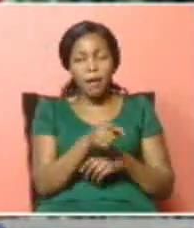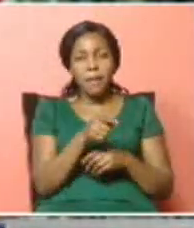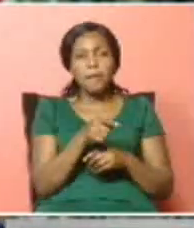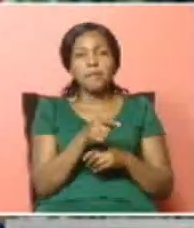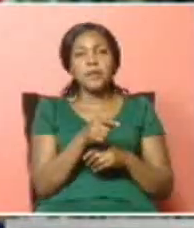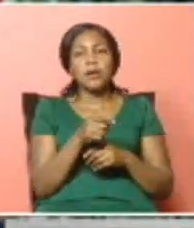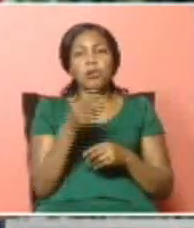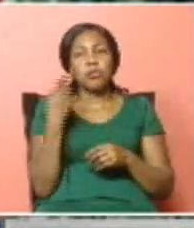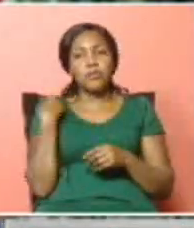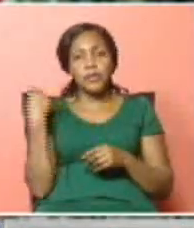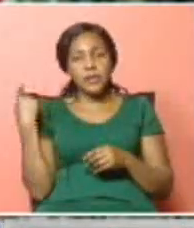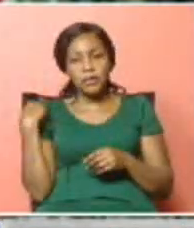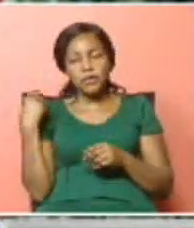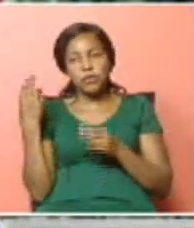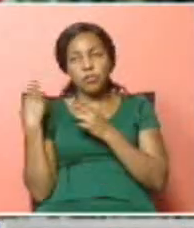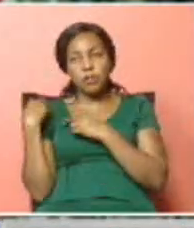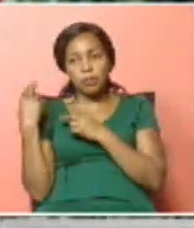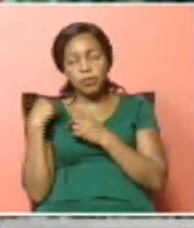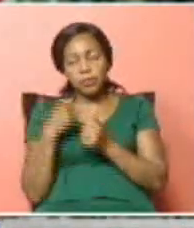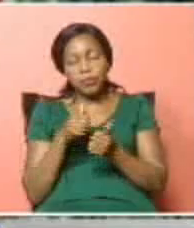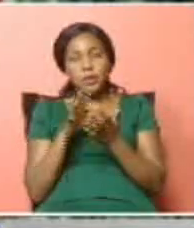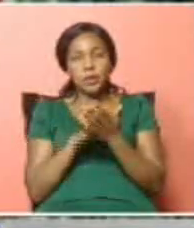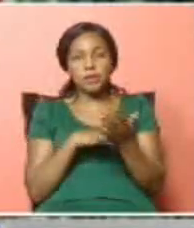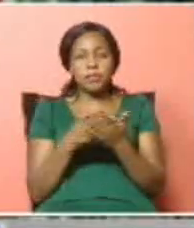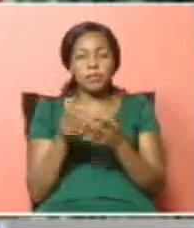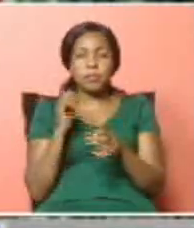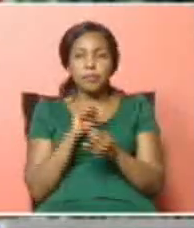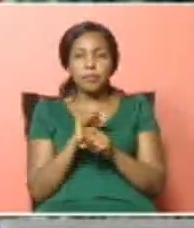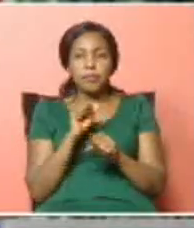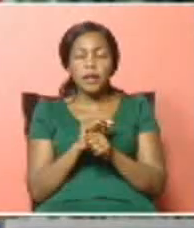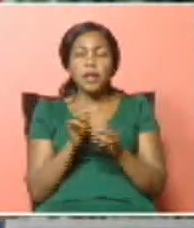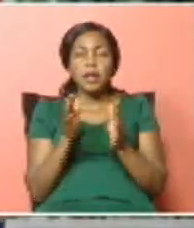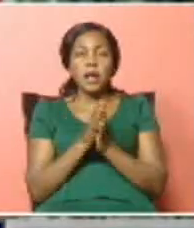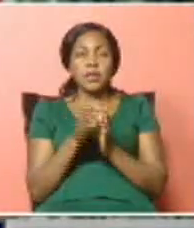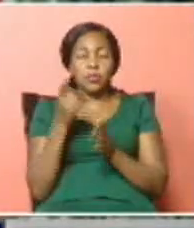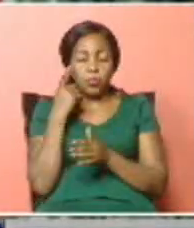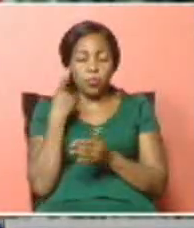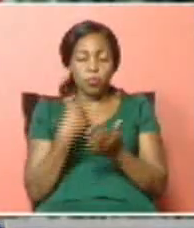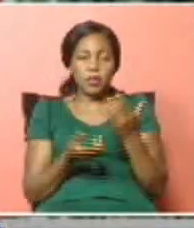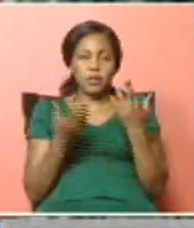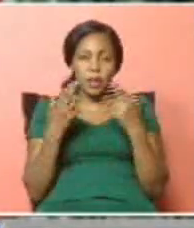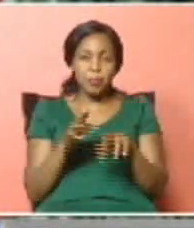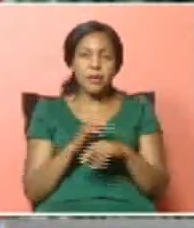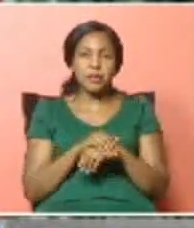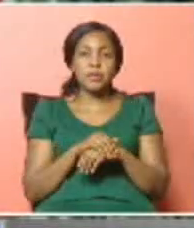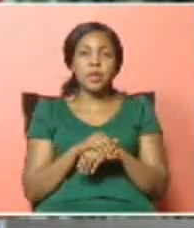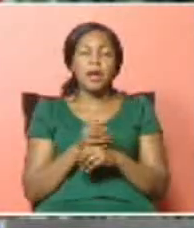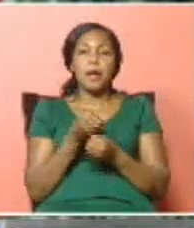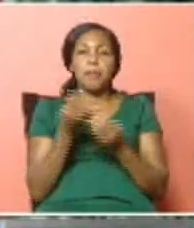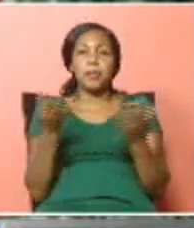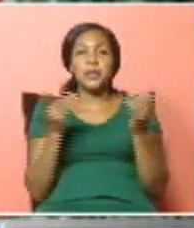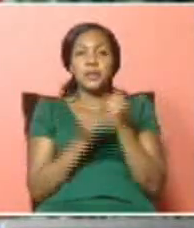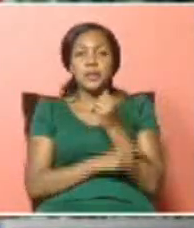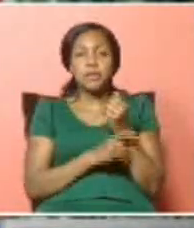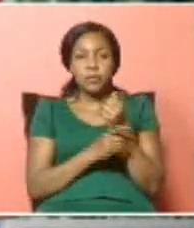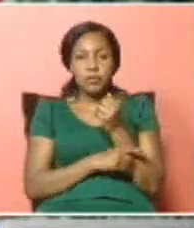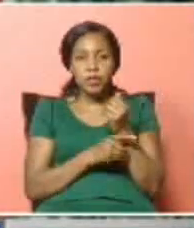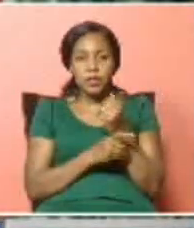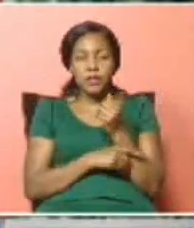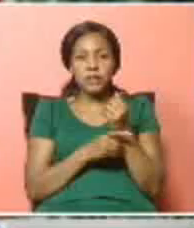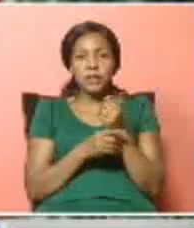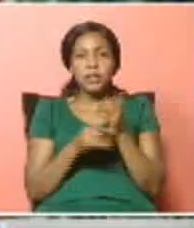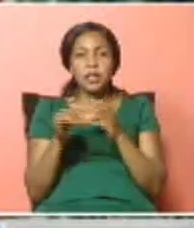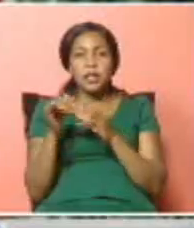officers following the framework. Yes. And we saw that most districts did not